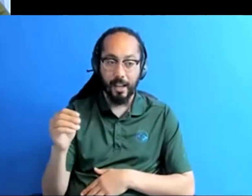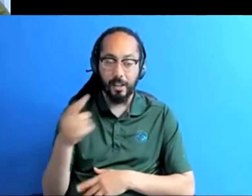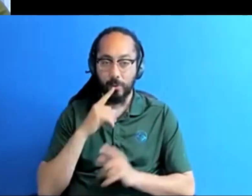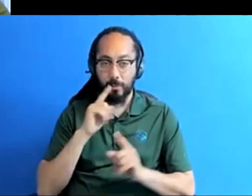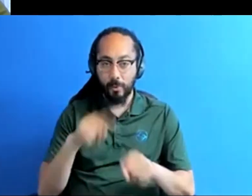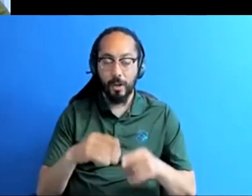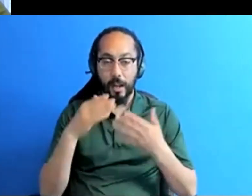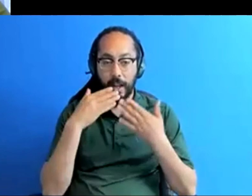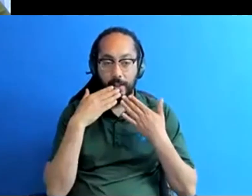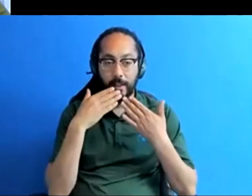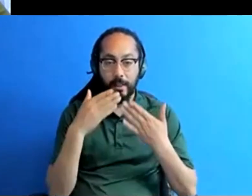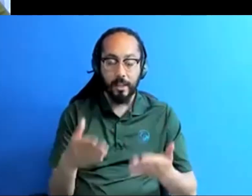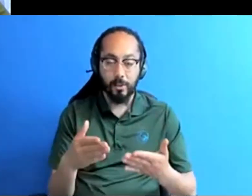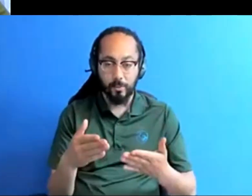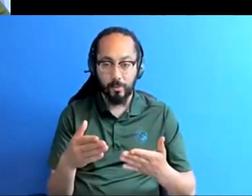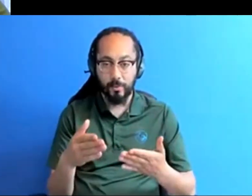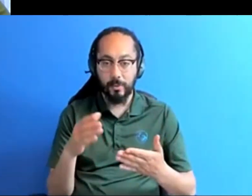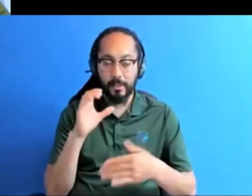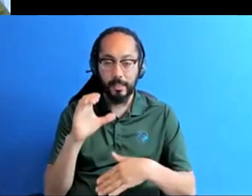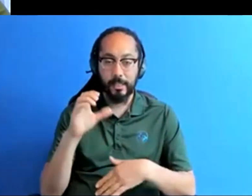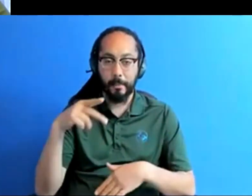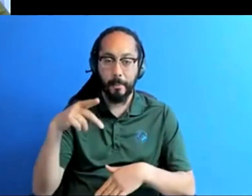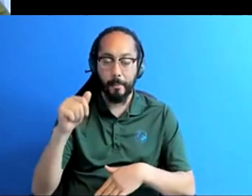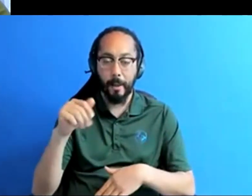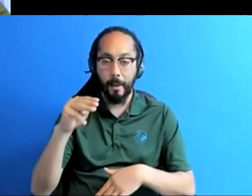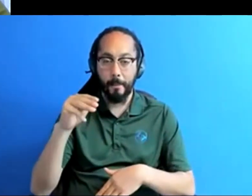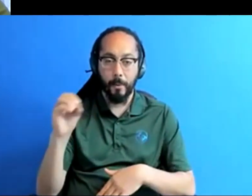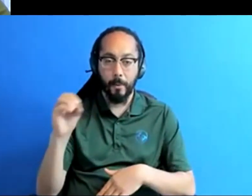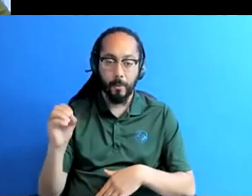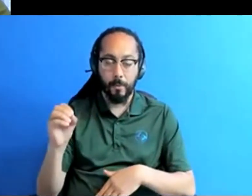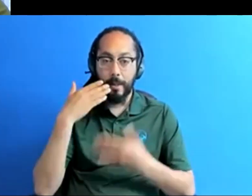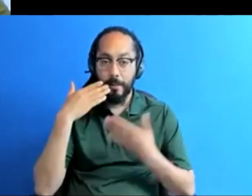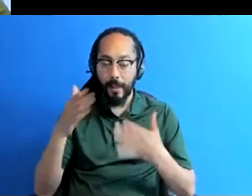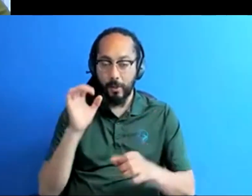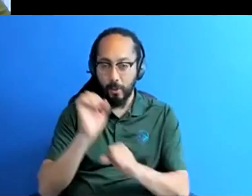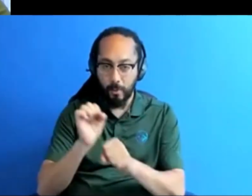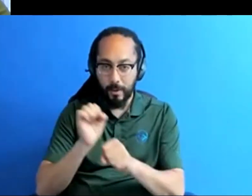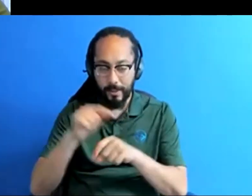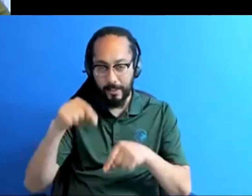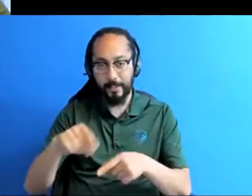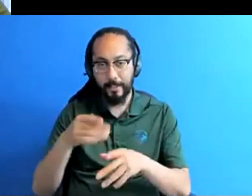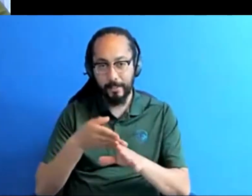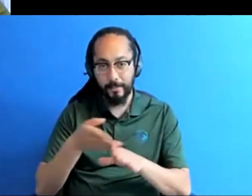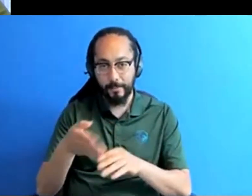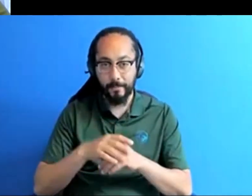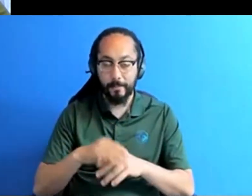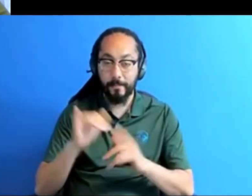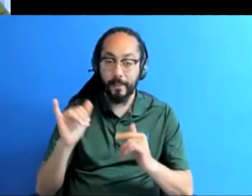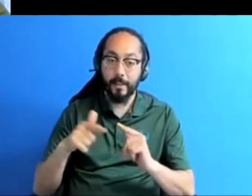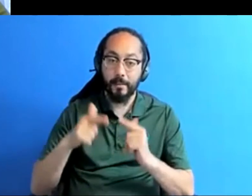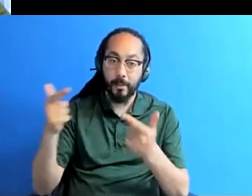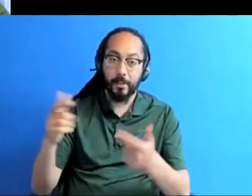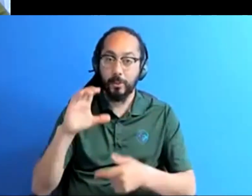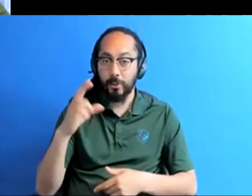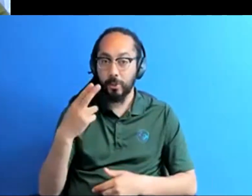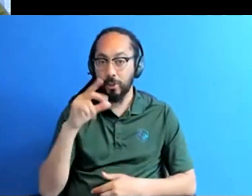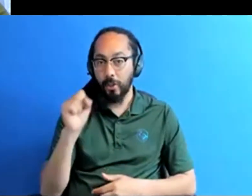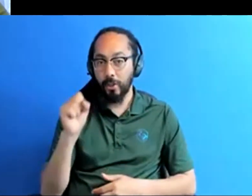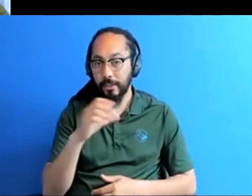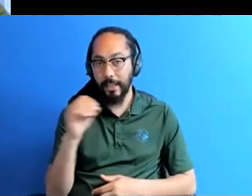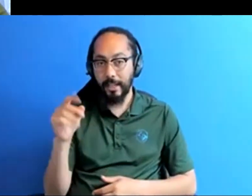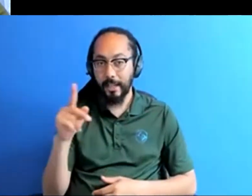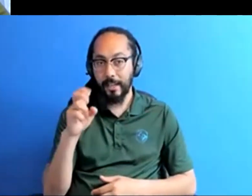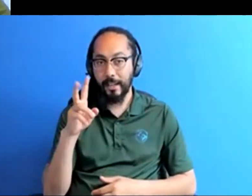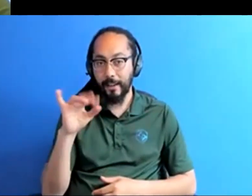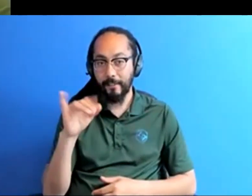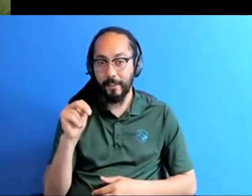the work and continued work in this area. I'll throw this back to Charles and Kevin and